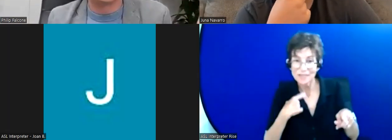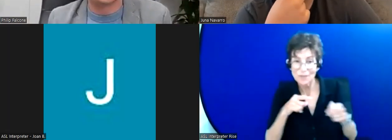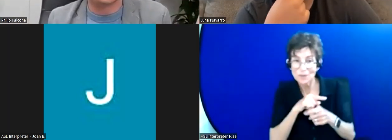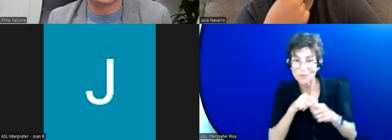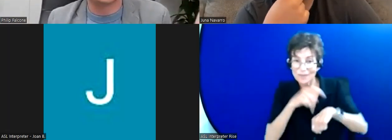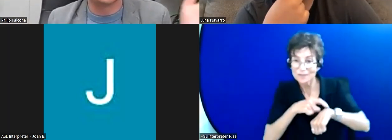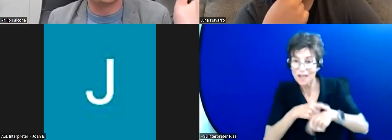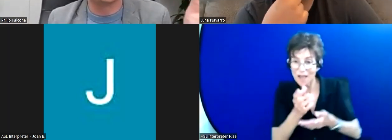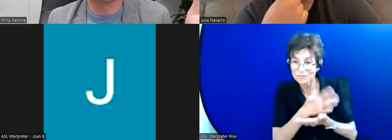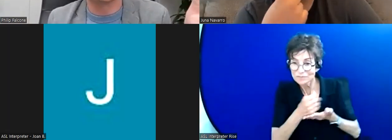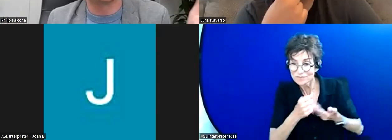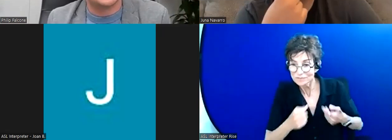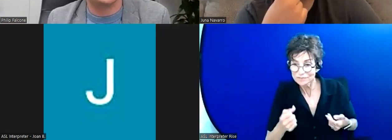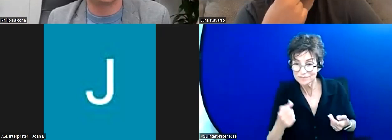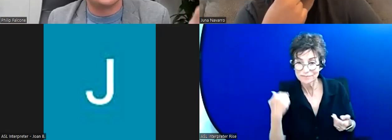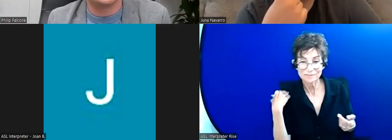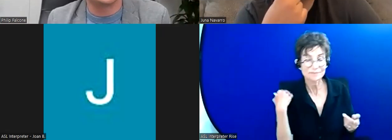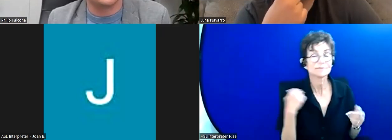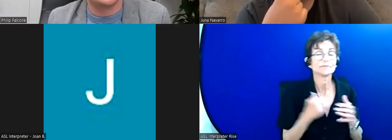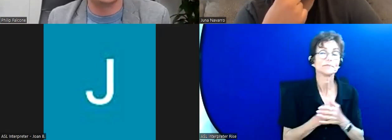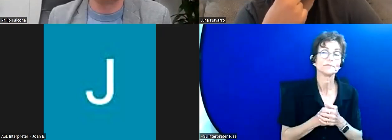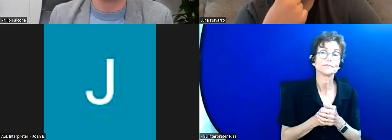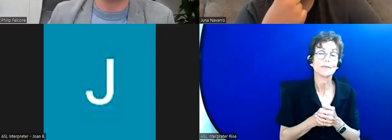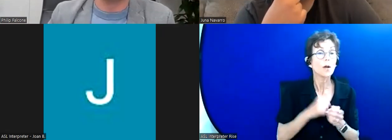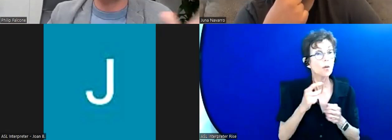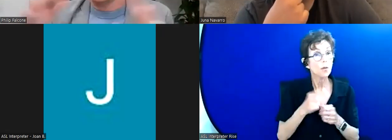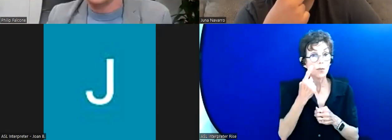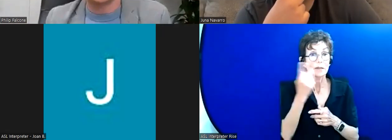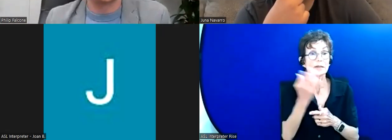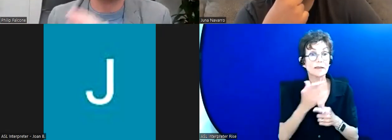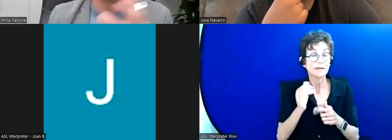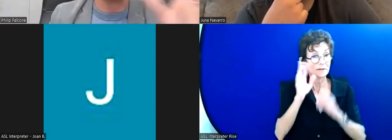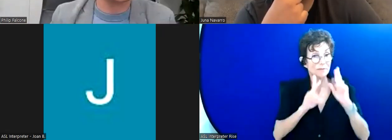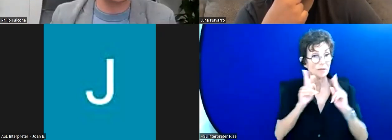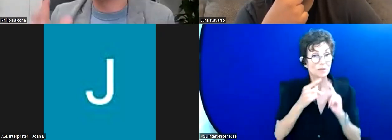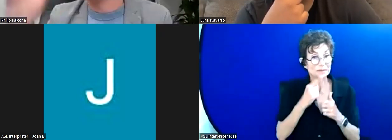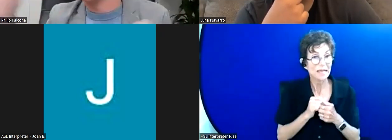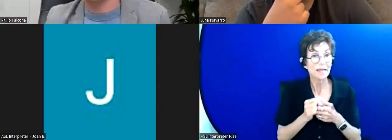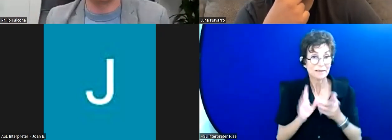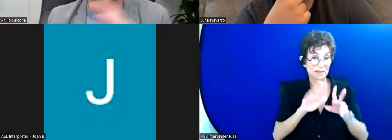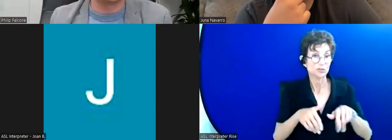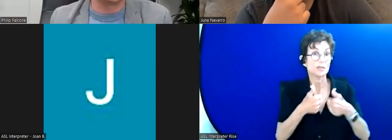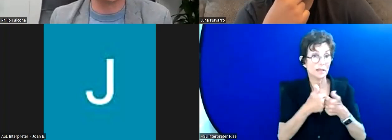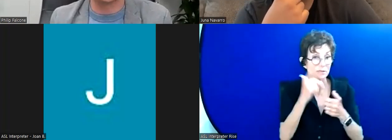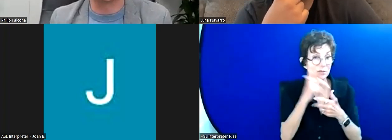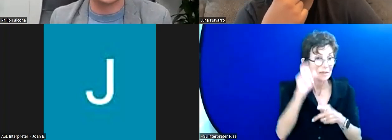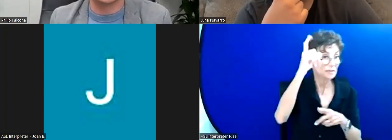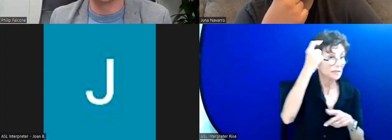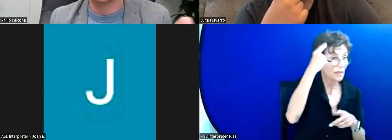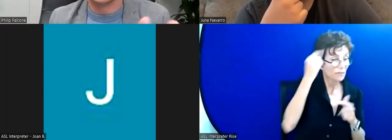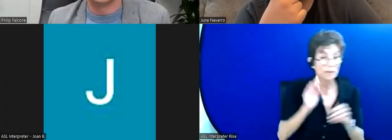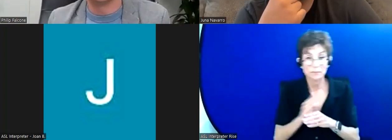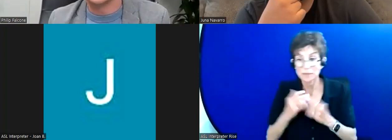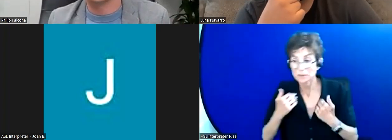the things people always say is, you know, it must be so challenging managing all different artists who want to do different things, and the government and the business owners.